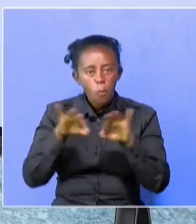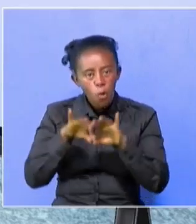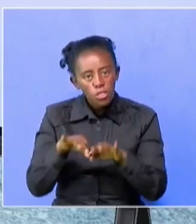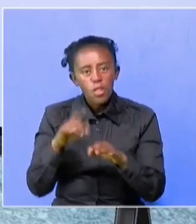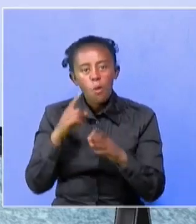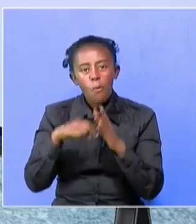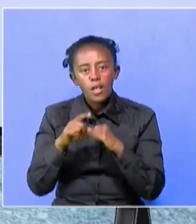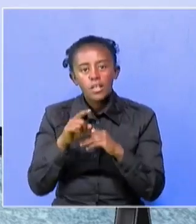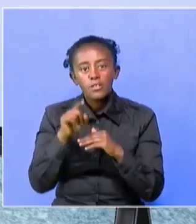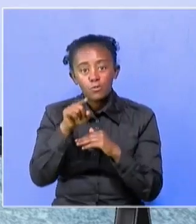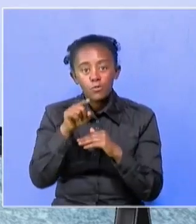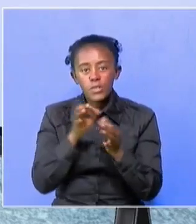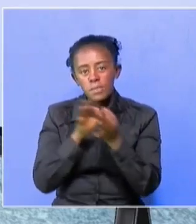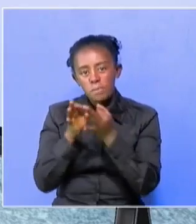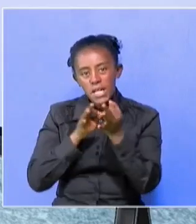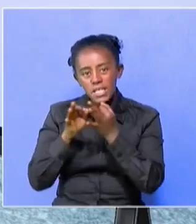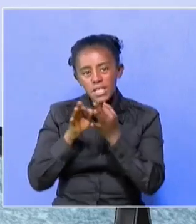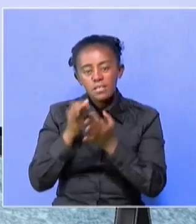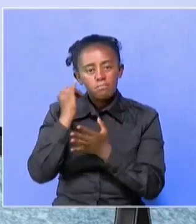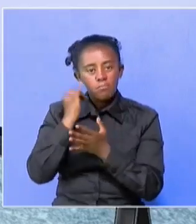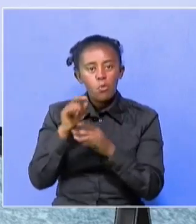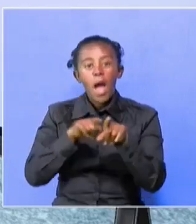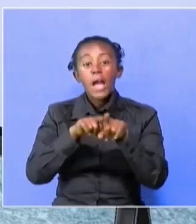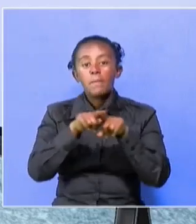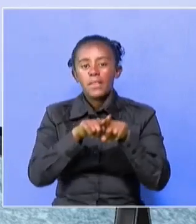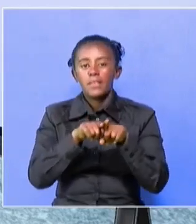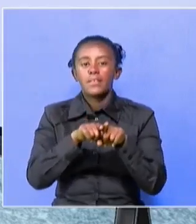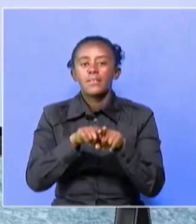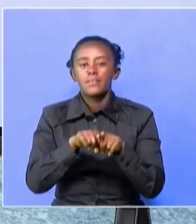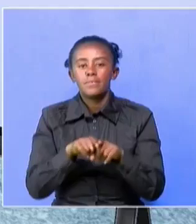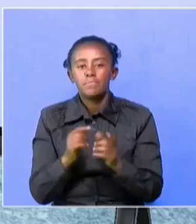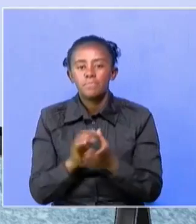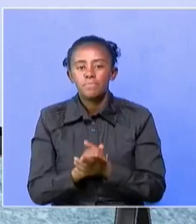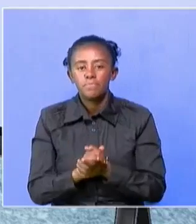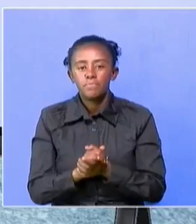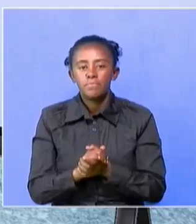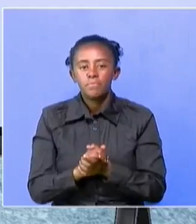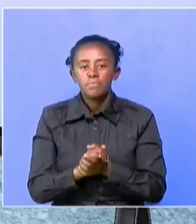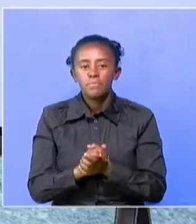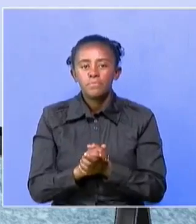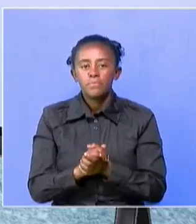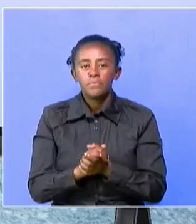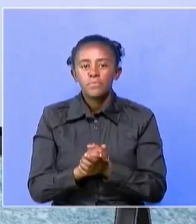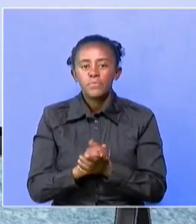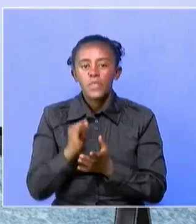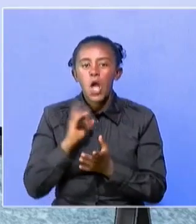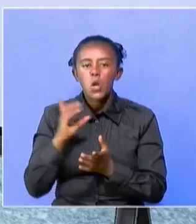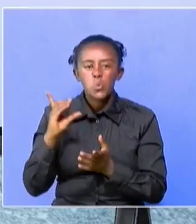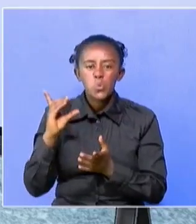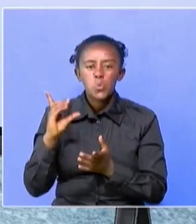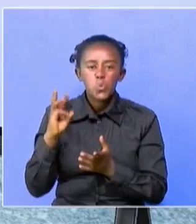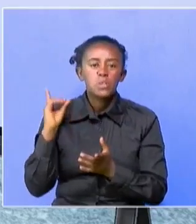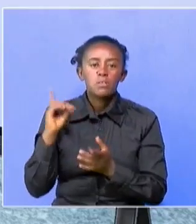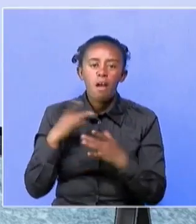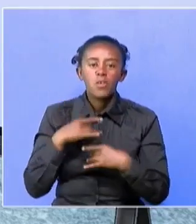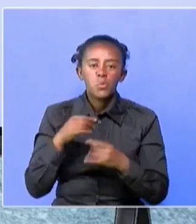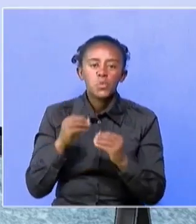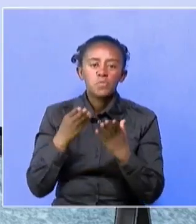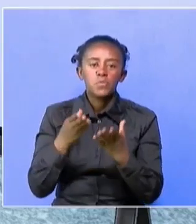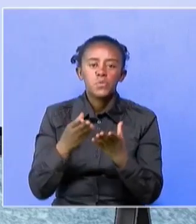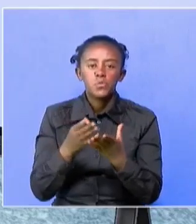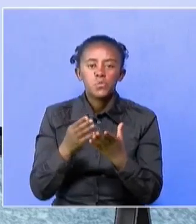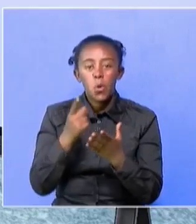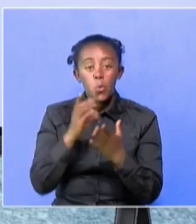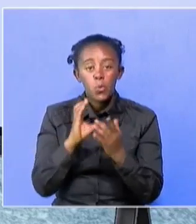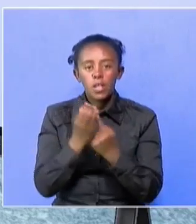you are expressing your agreement. I would like to give you one context